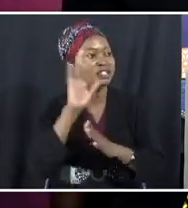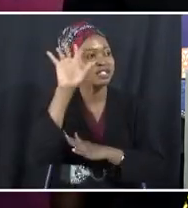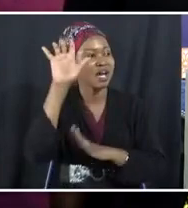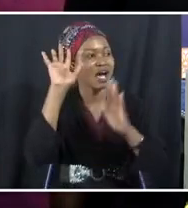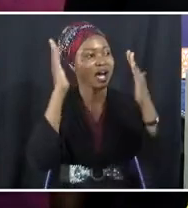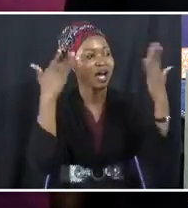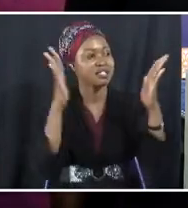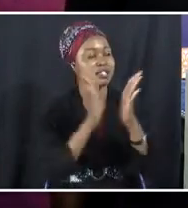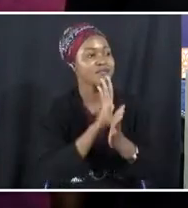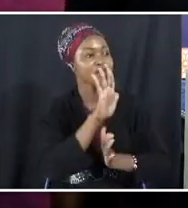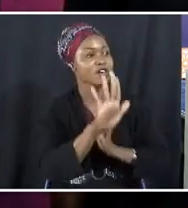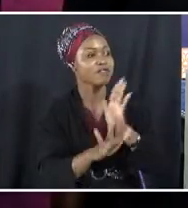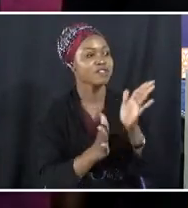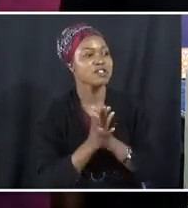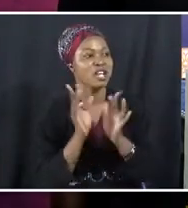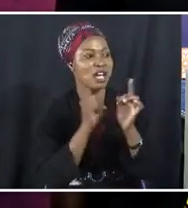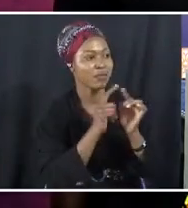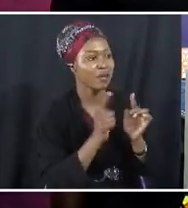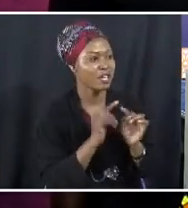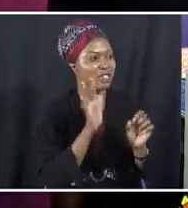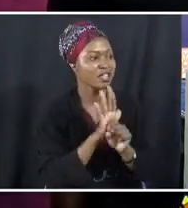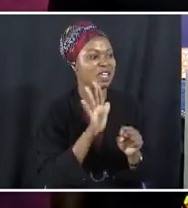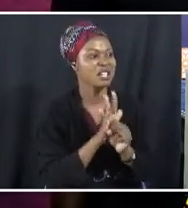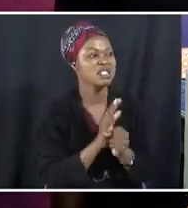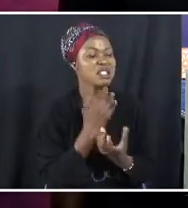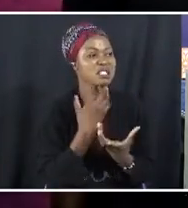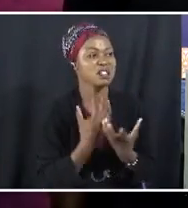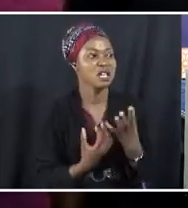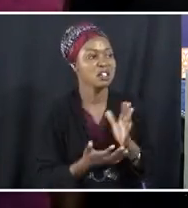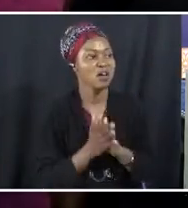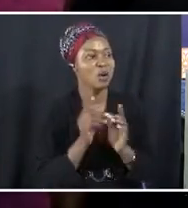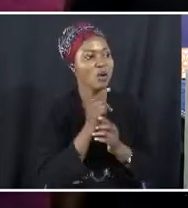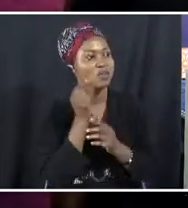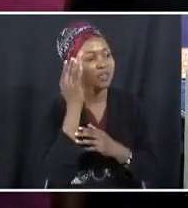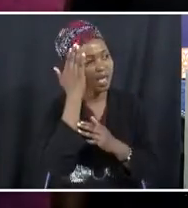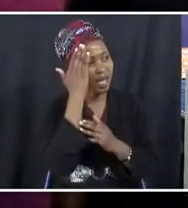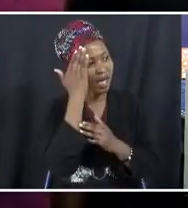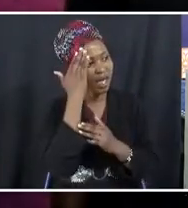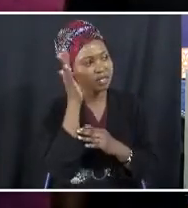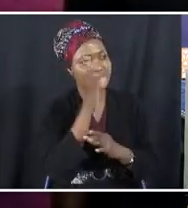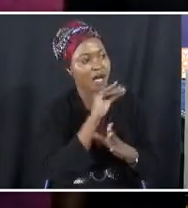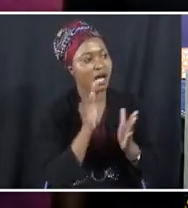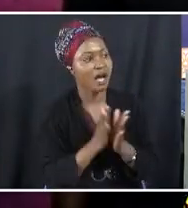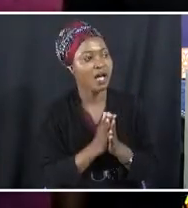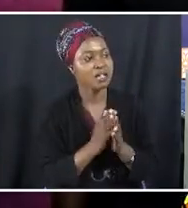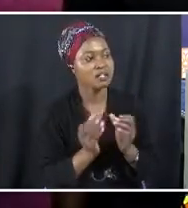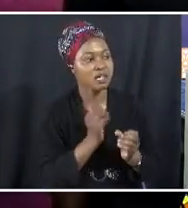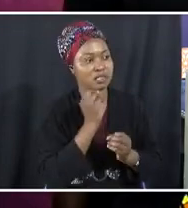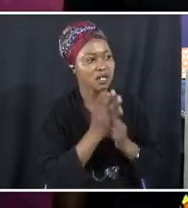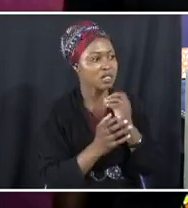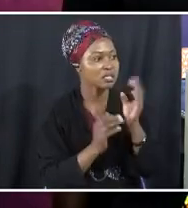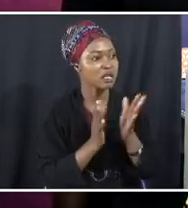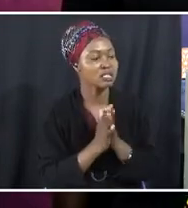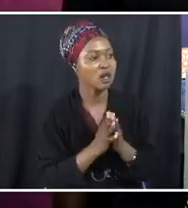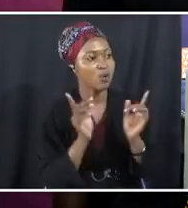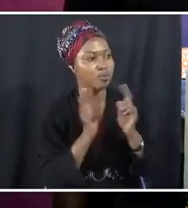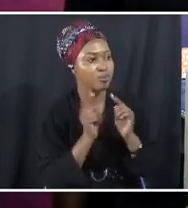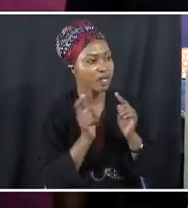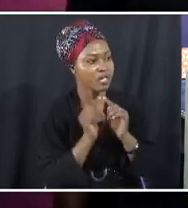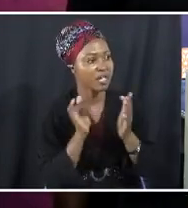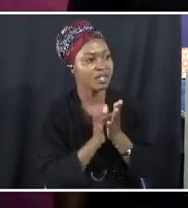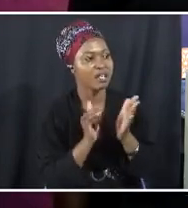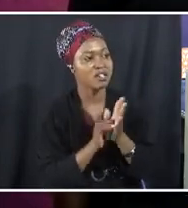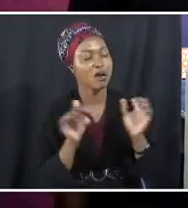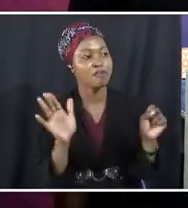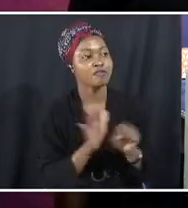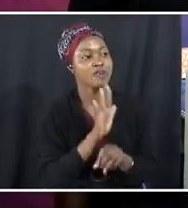his hands, his feet, the agony that racked his frame, and the unutterable anguish that filled his soul at the